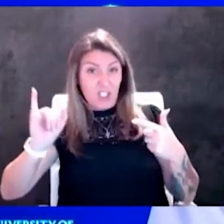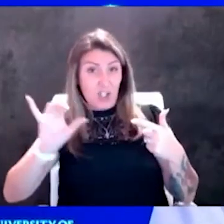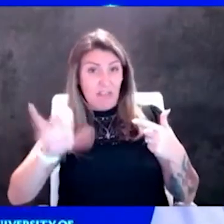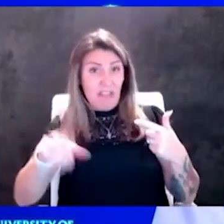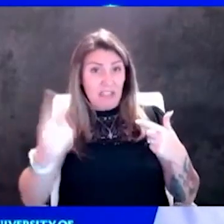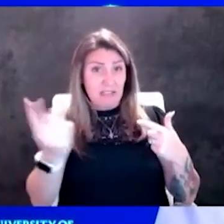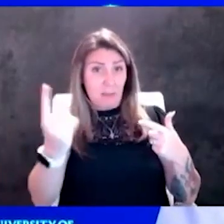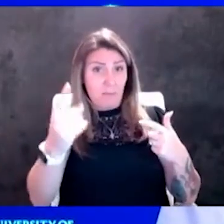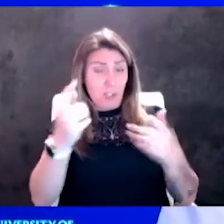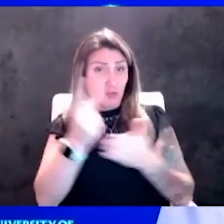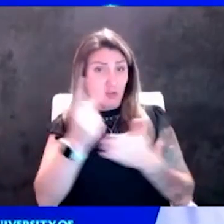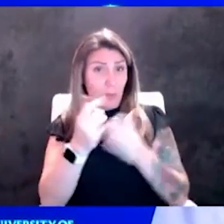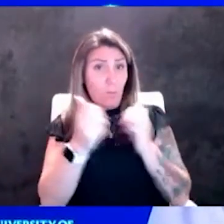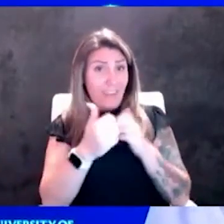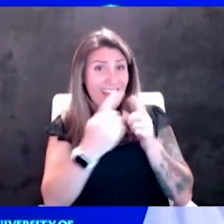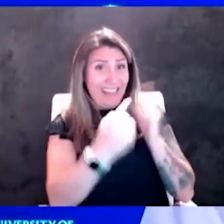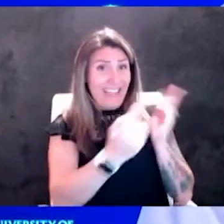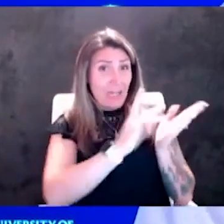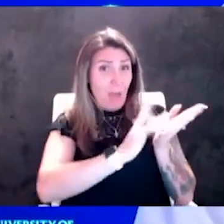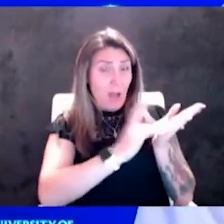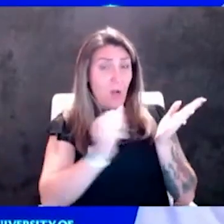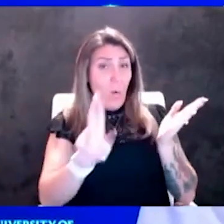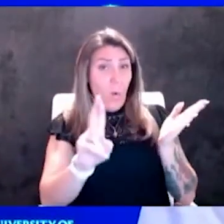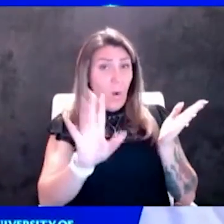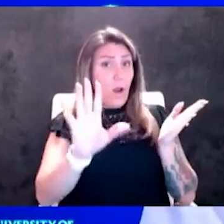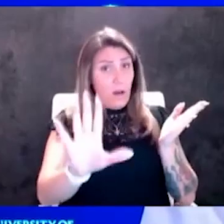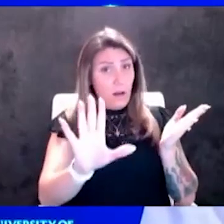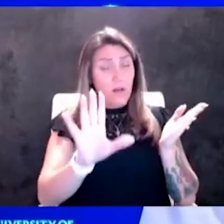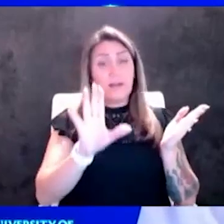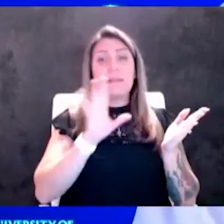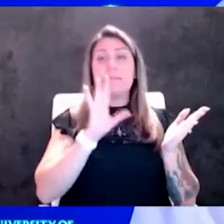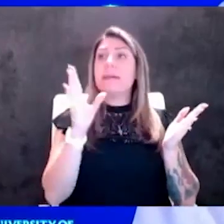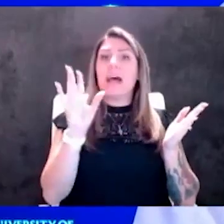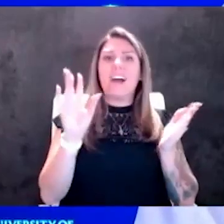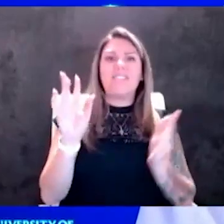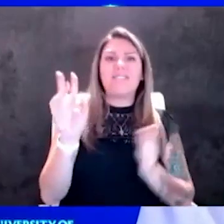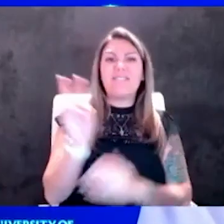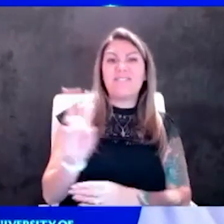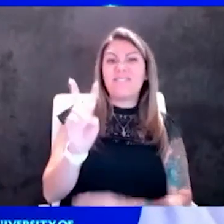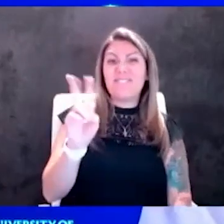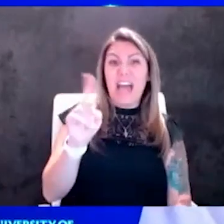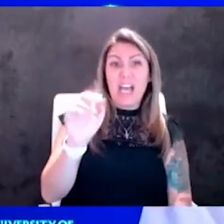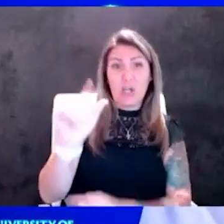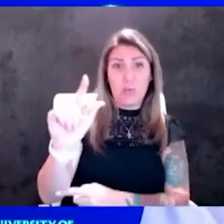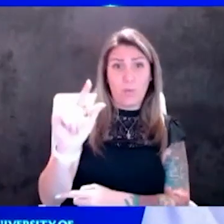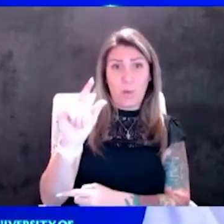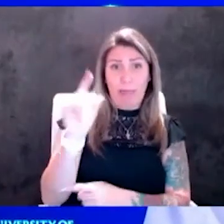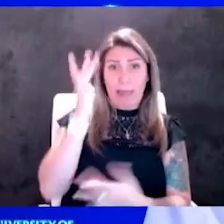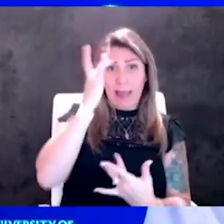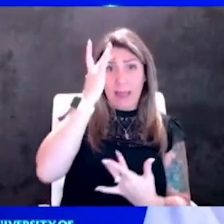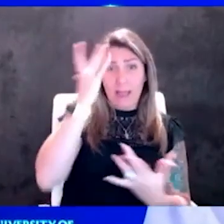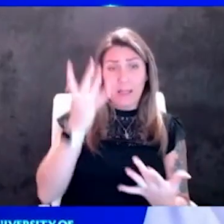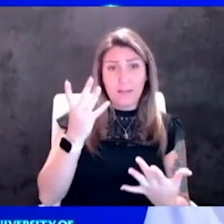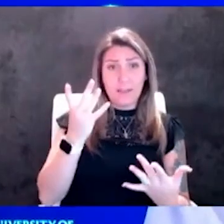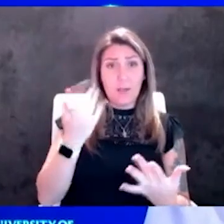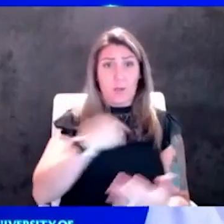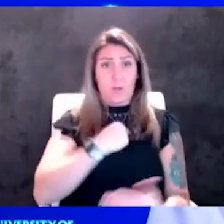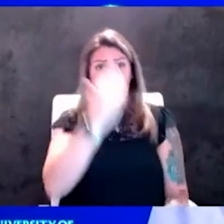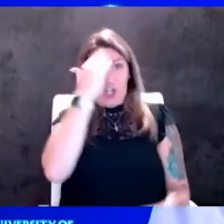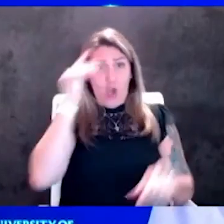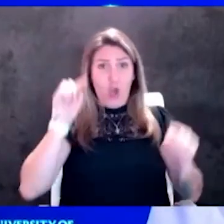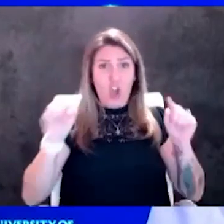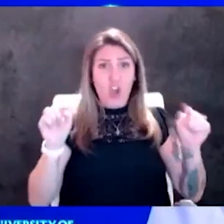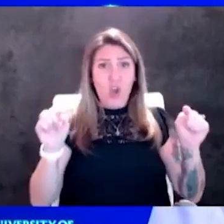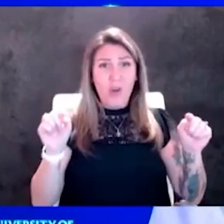with antibiotics? Or, for instance, is it a viral illness? Because we know that there are